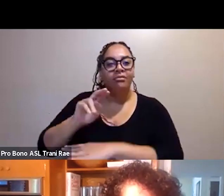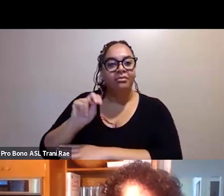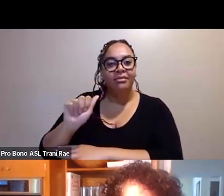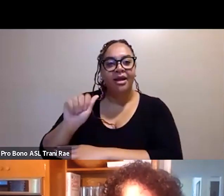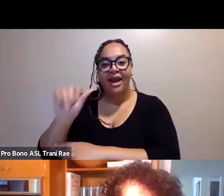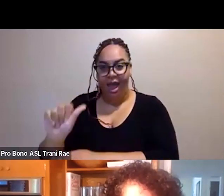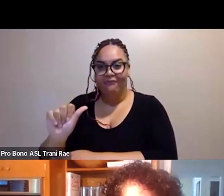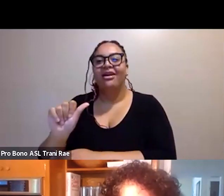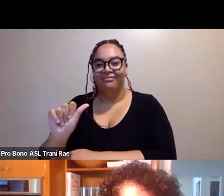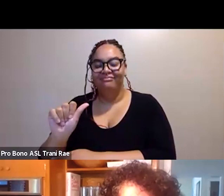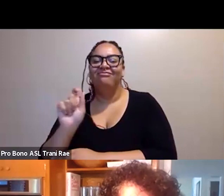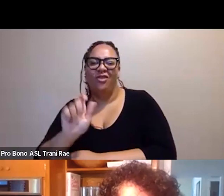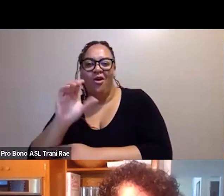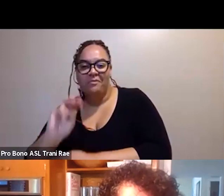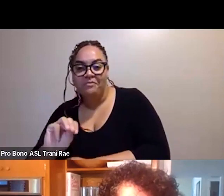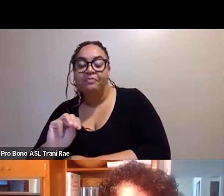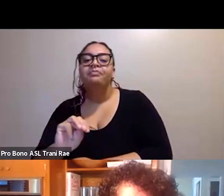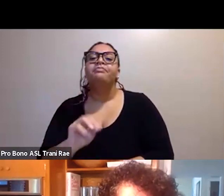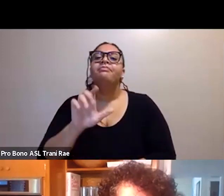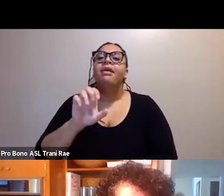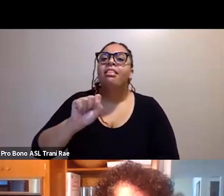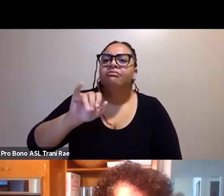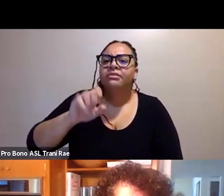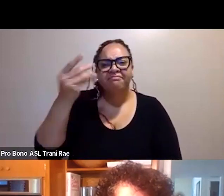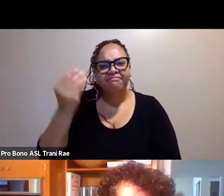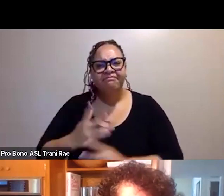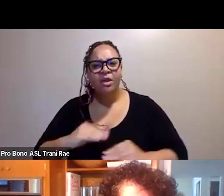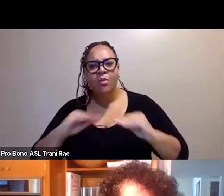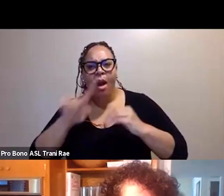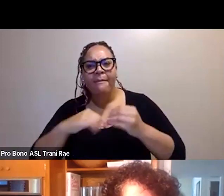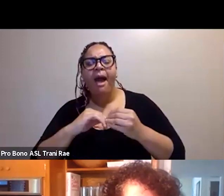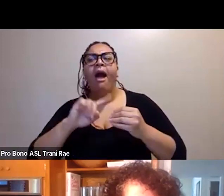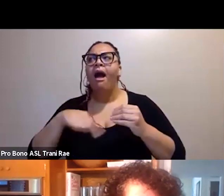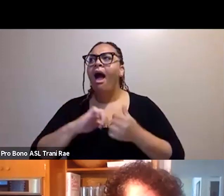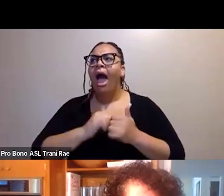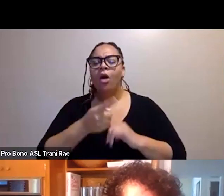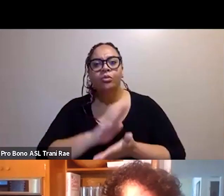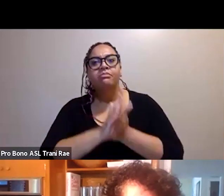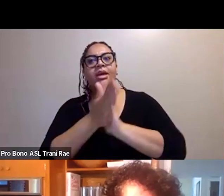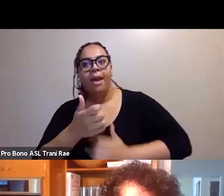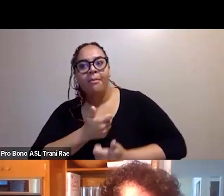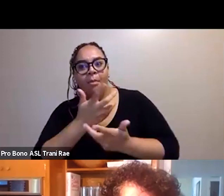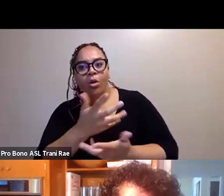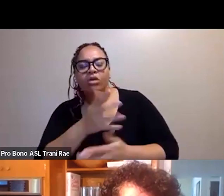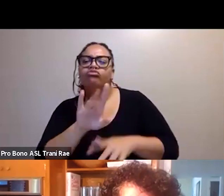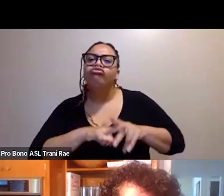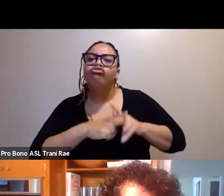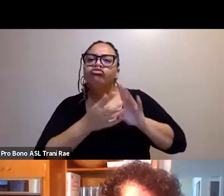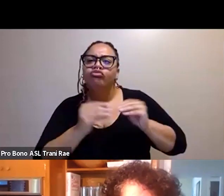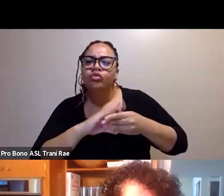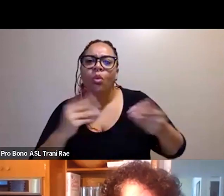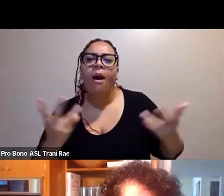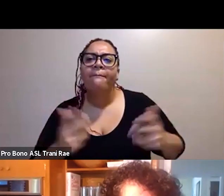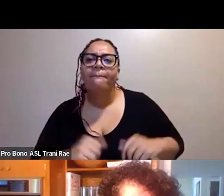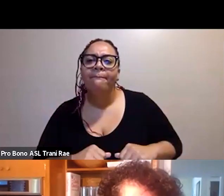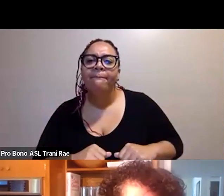tell us more of how you became a poet, and what's your origin story?